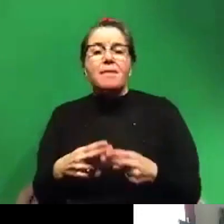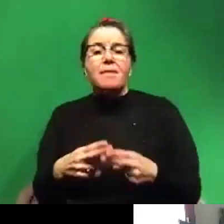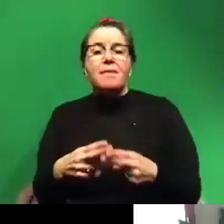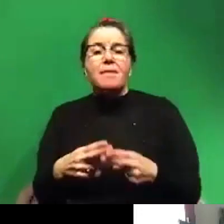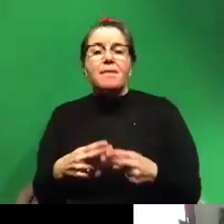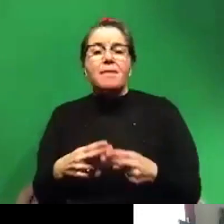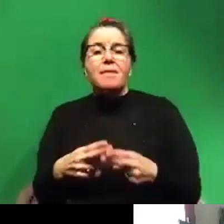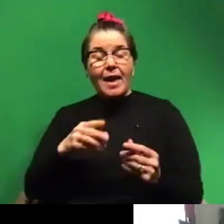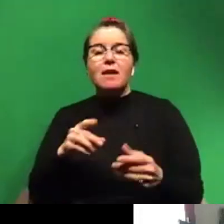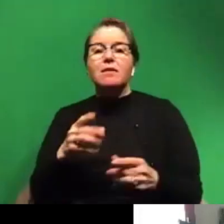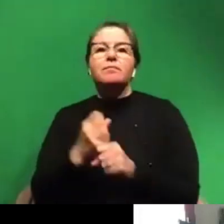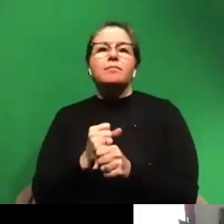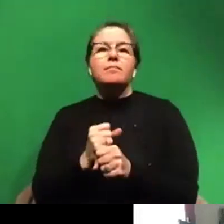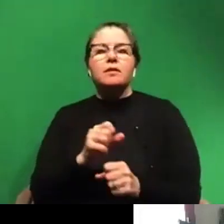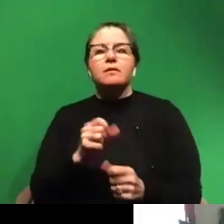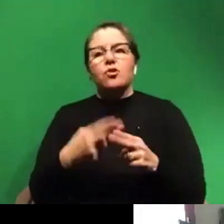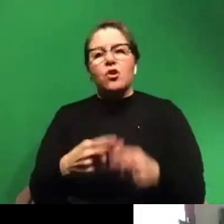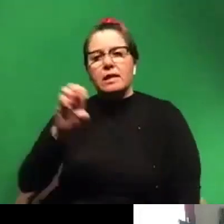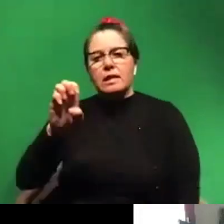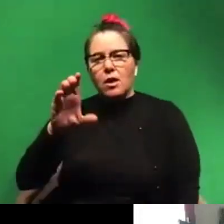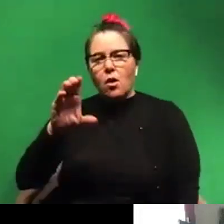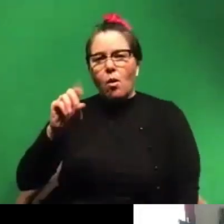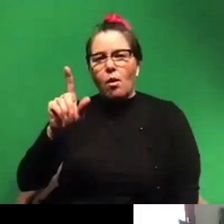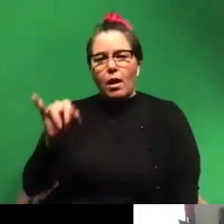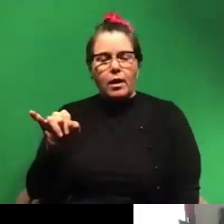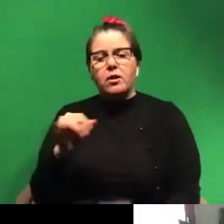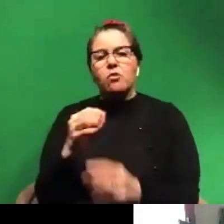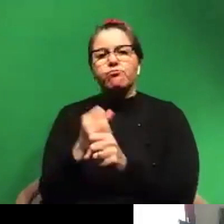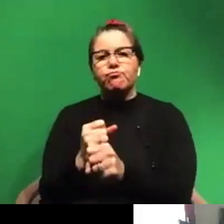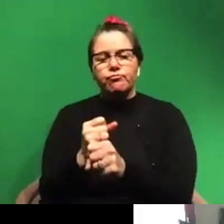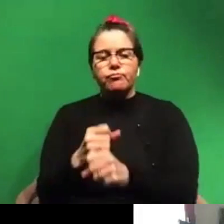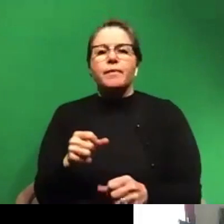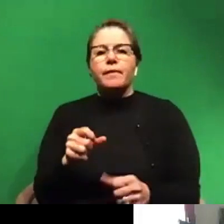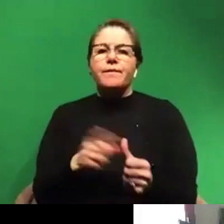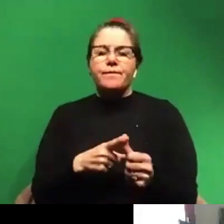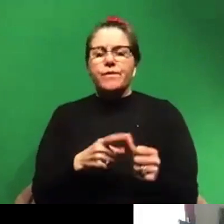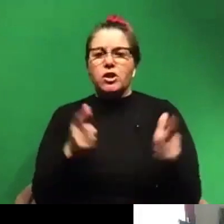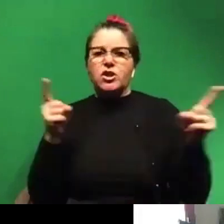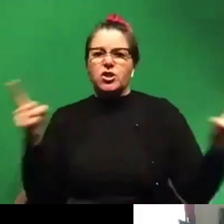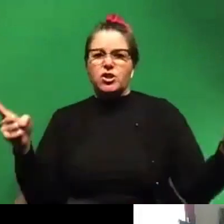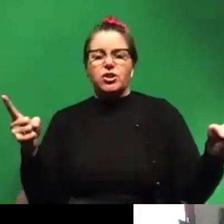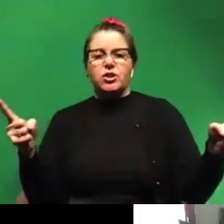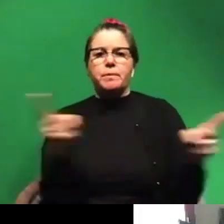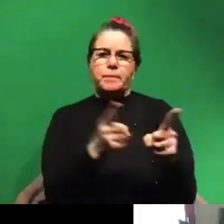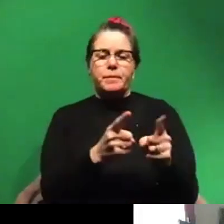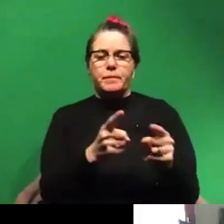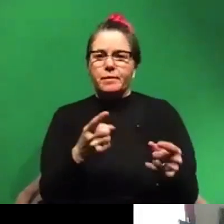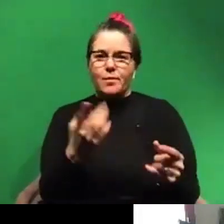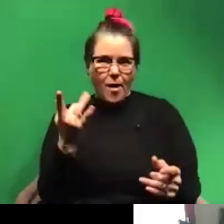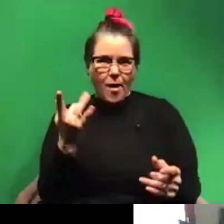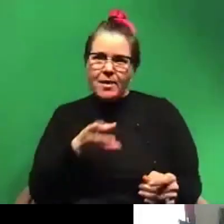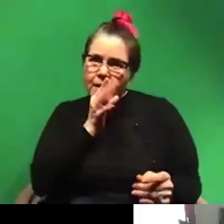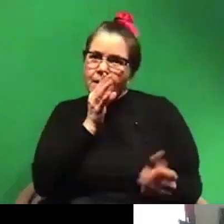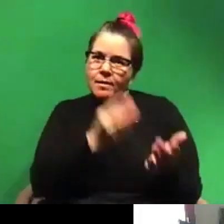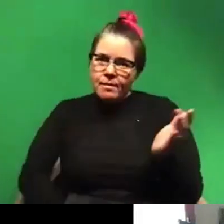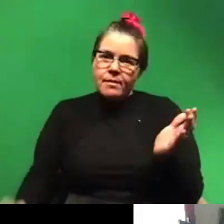actually call it E. coli. So we, you know, abbreviate that first Escherichia in part because we don't want to say Escherichia all day